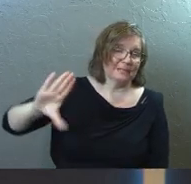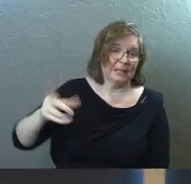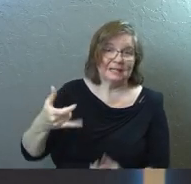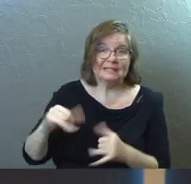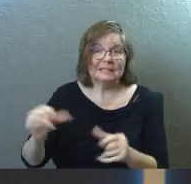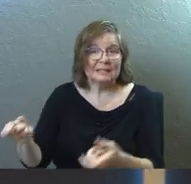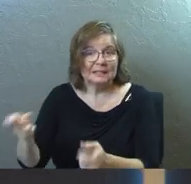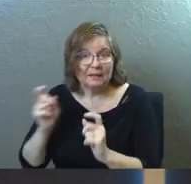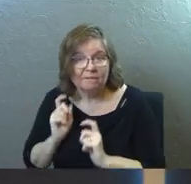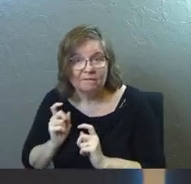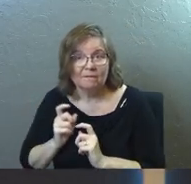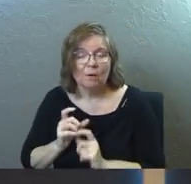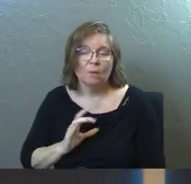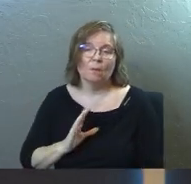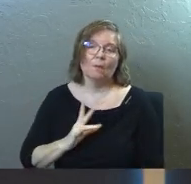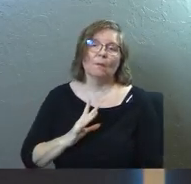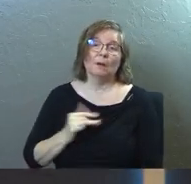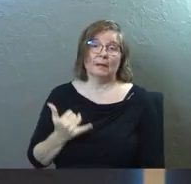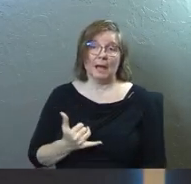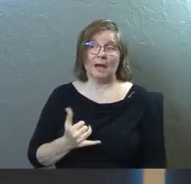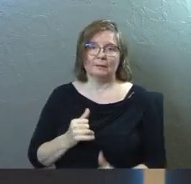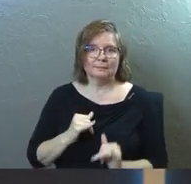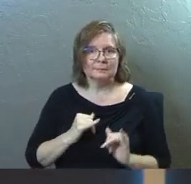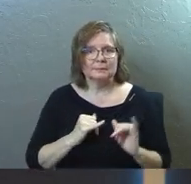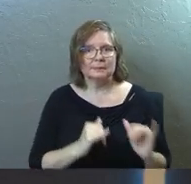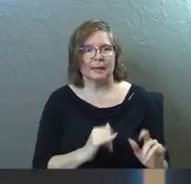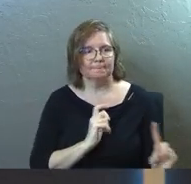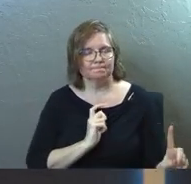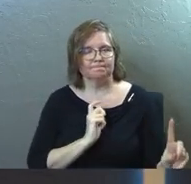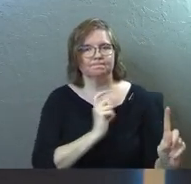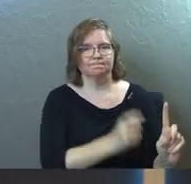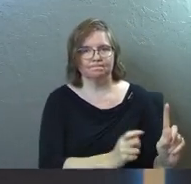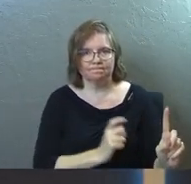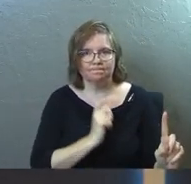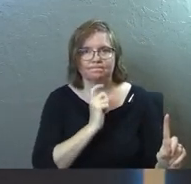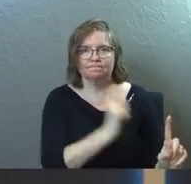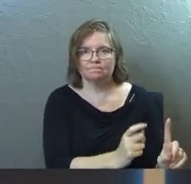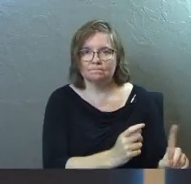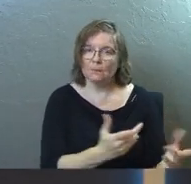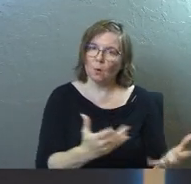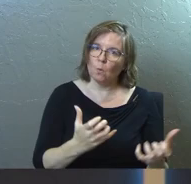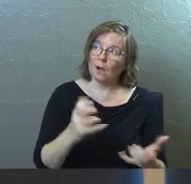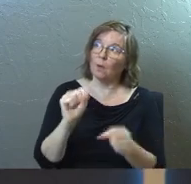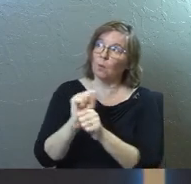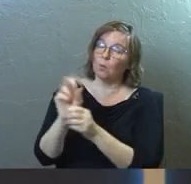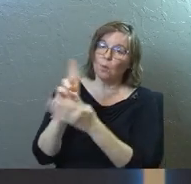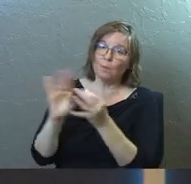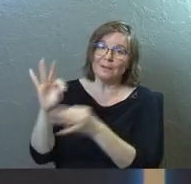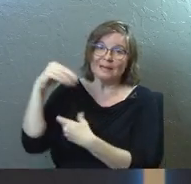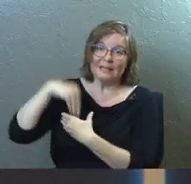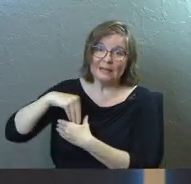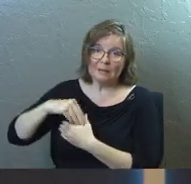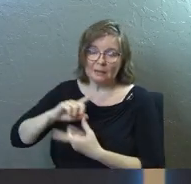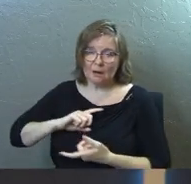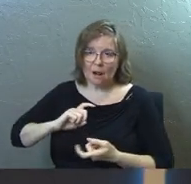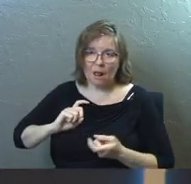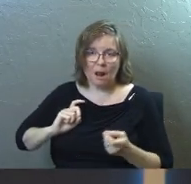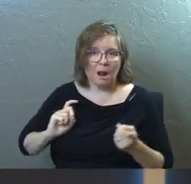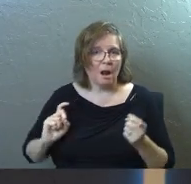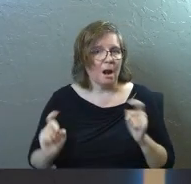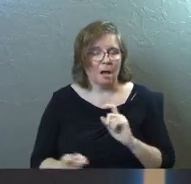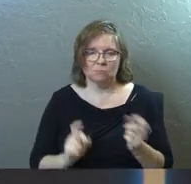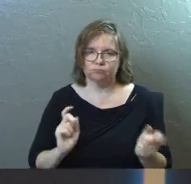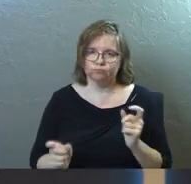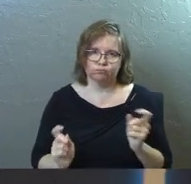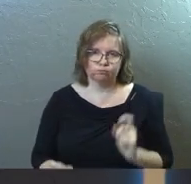keeps giving it. And so now I'm called to make sure that other people get that too. And I want to. That's the work of the Holy Spirit within me. He said, I